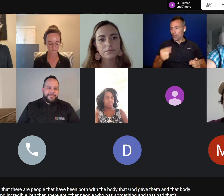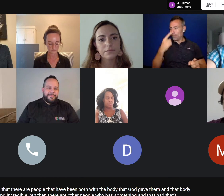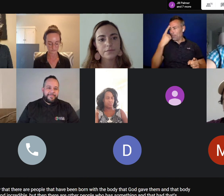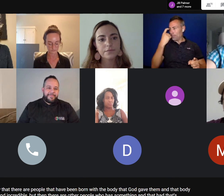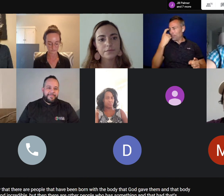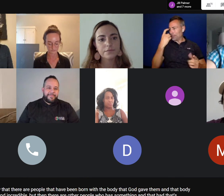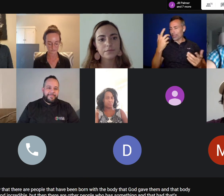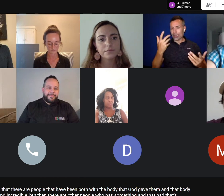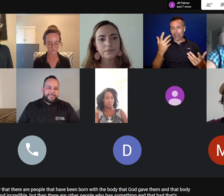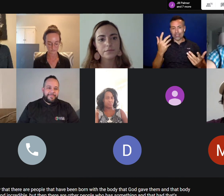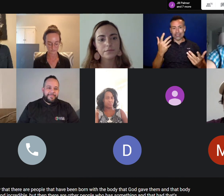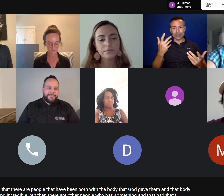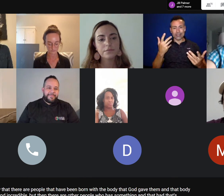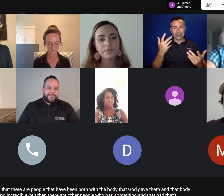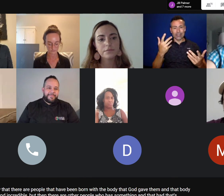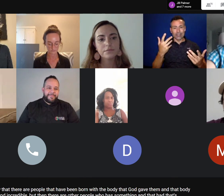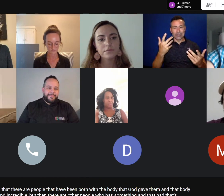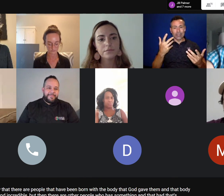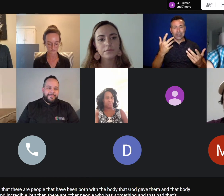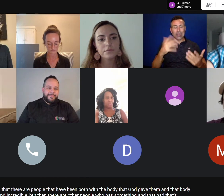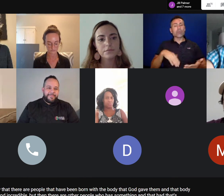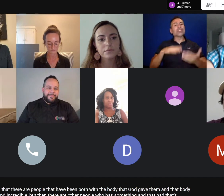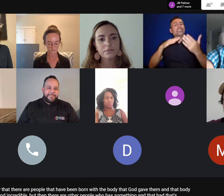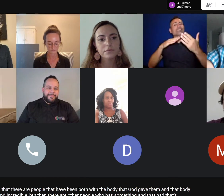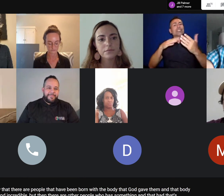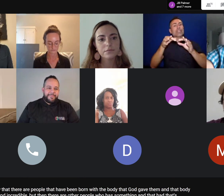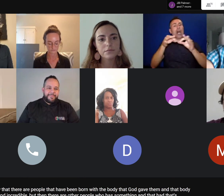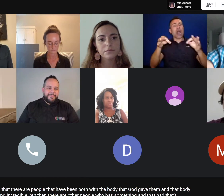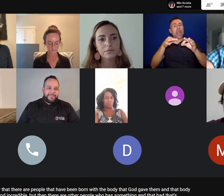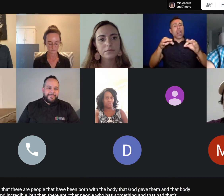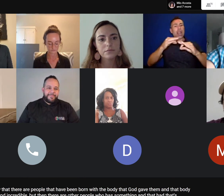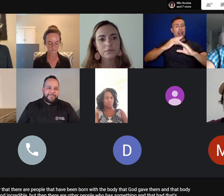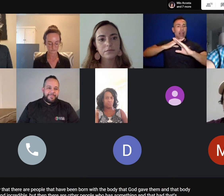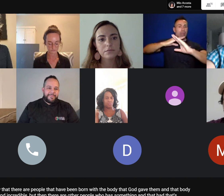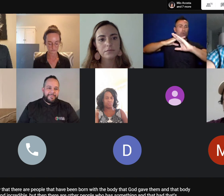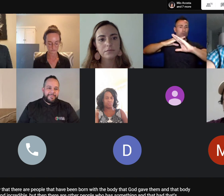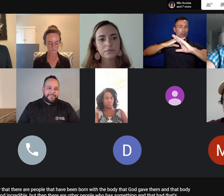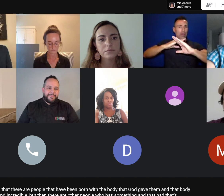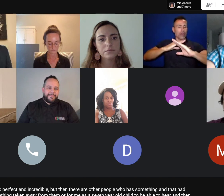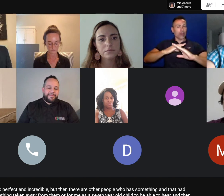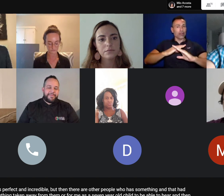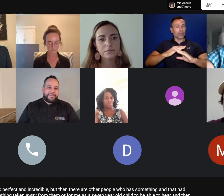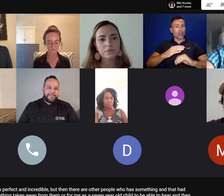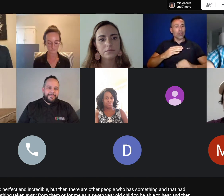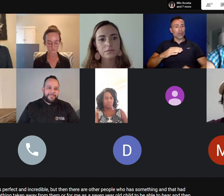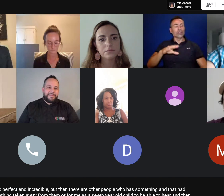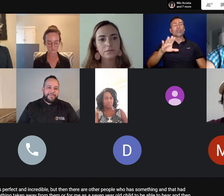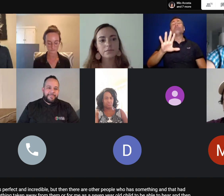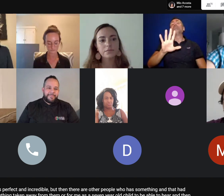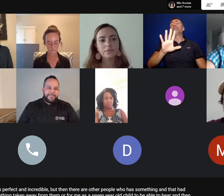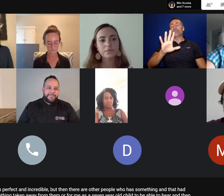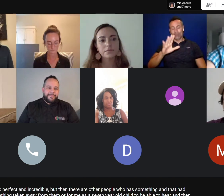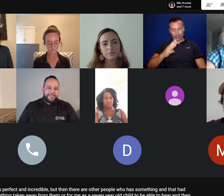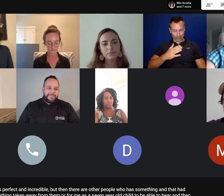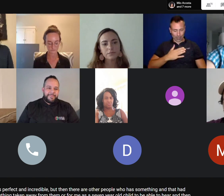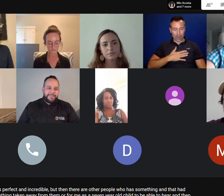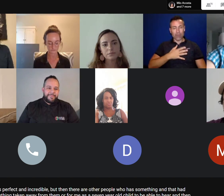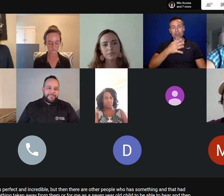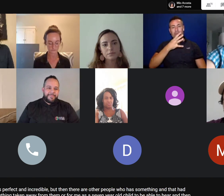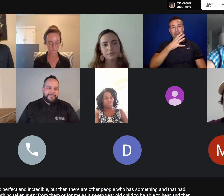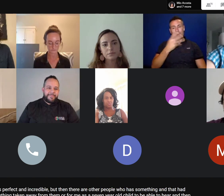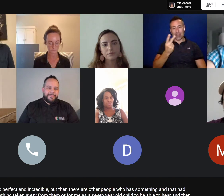a language barrier, because my mom, again, we were just here a couple of months, and so my mom was talking to the